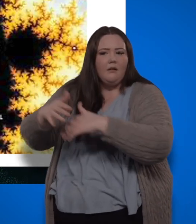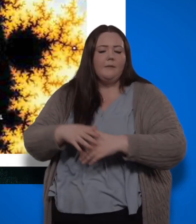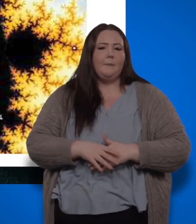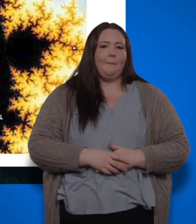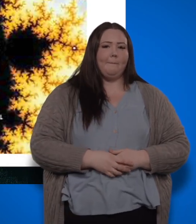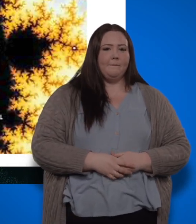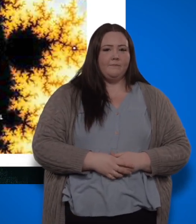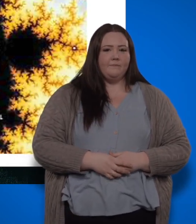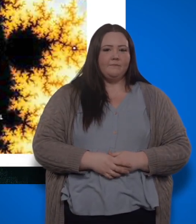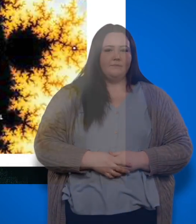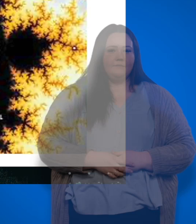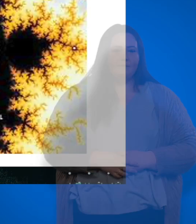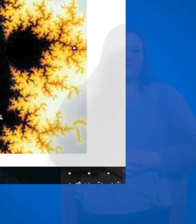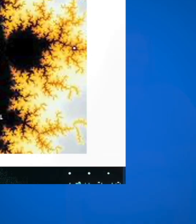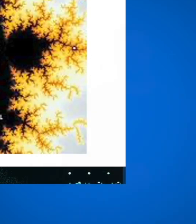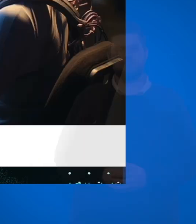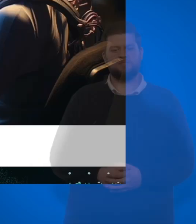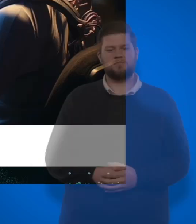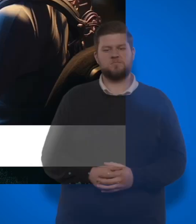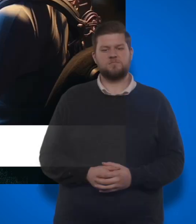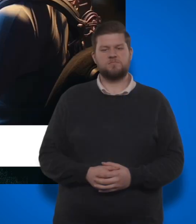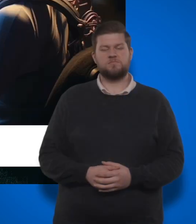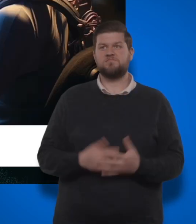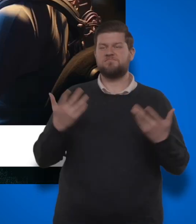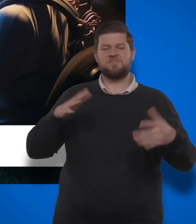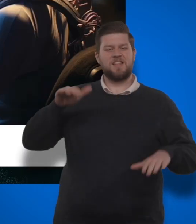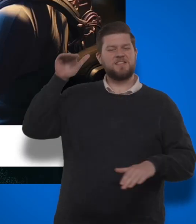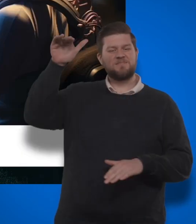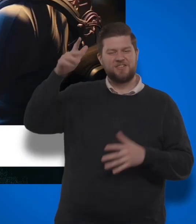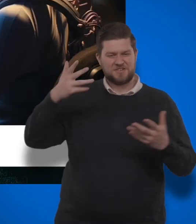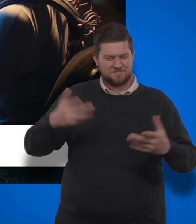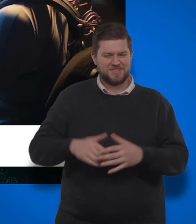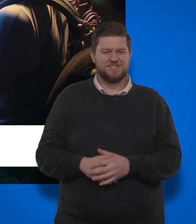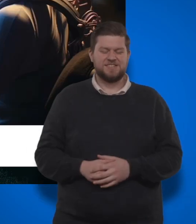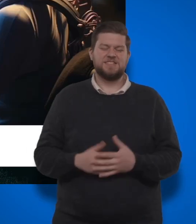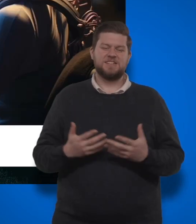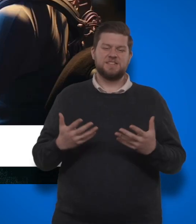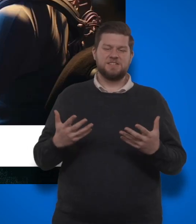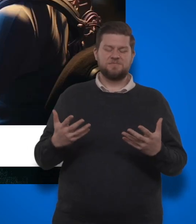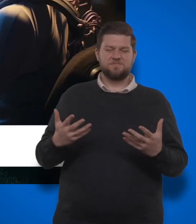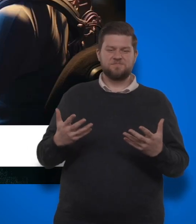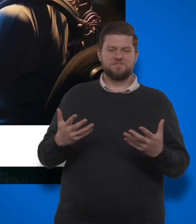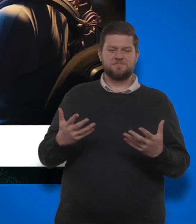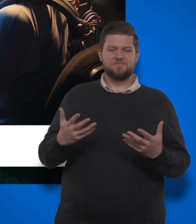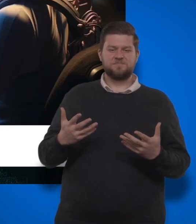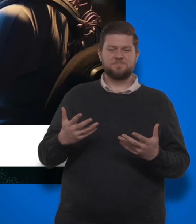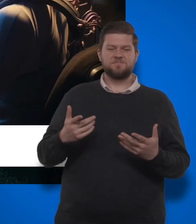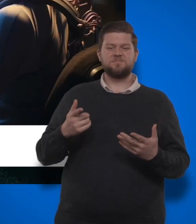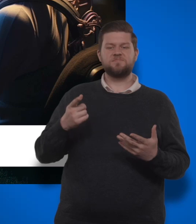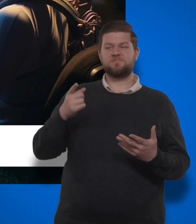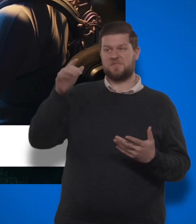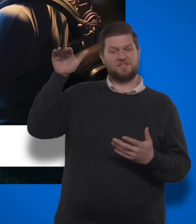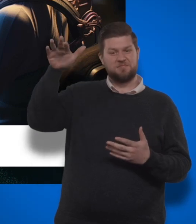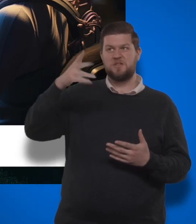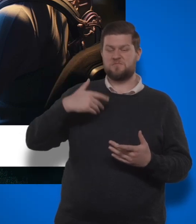lo and behold, so this idea of brain-computer interface is a very